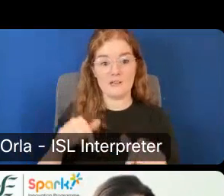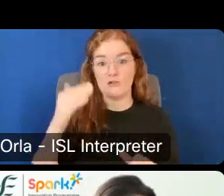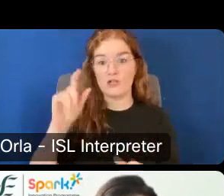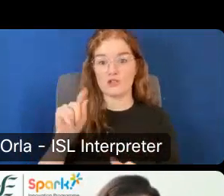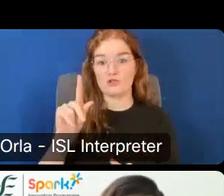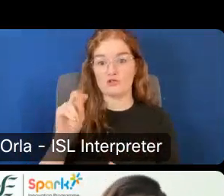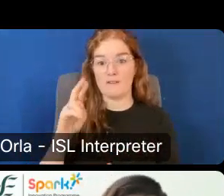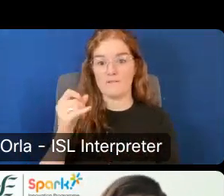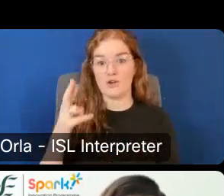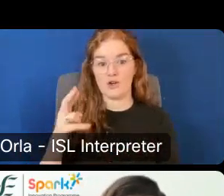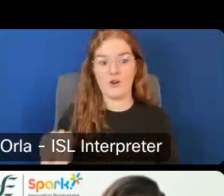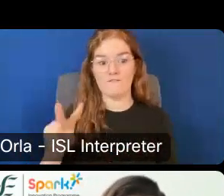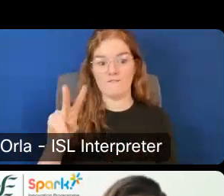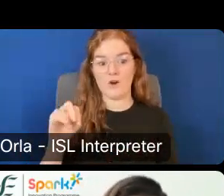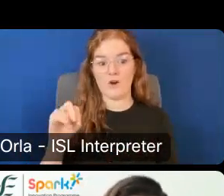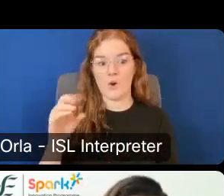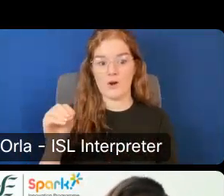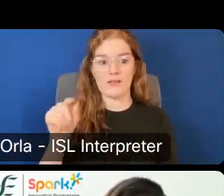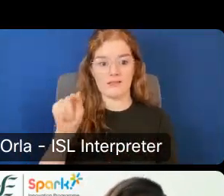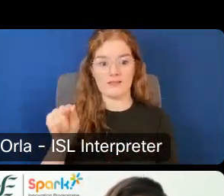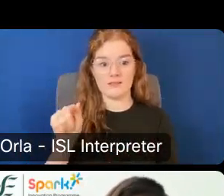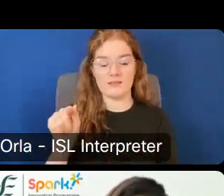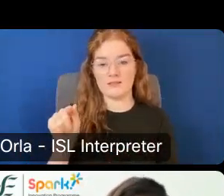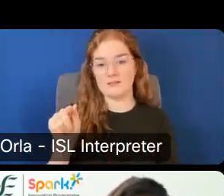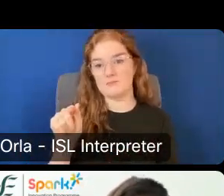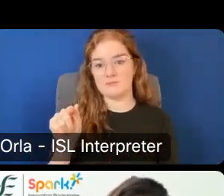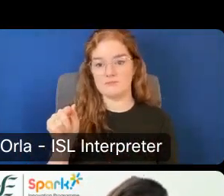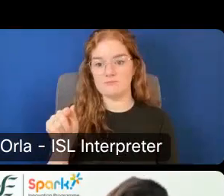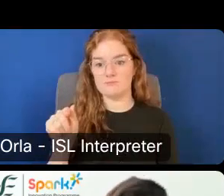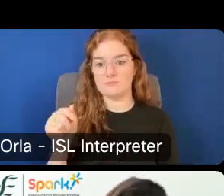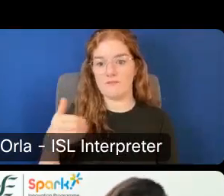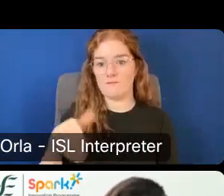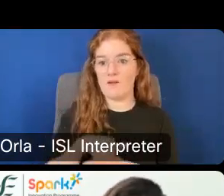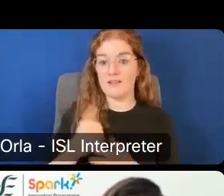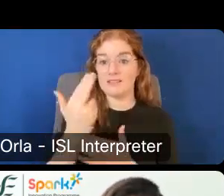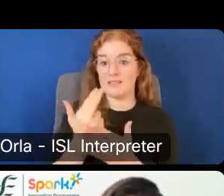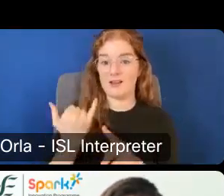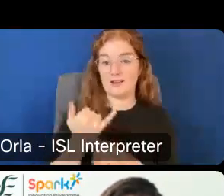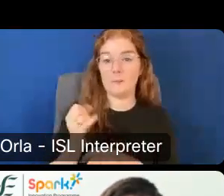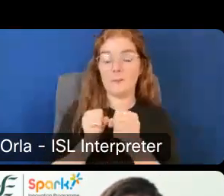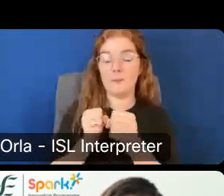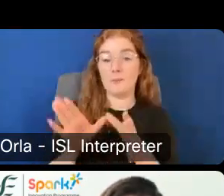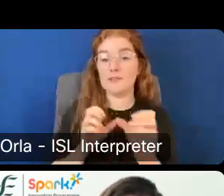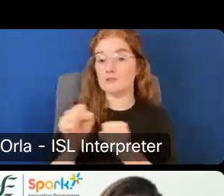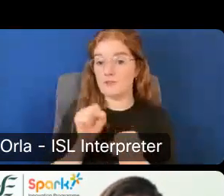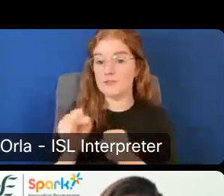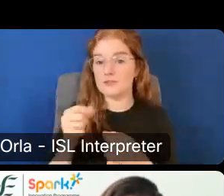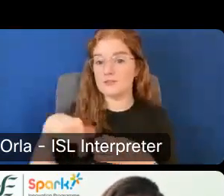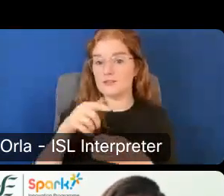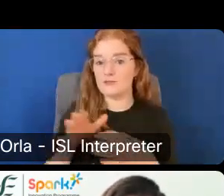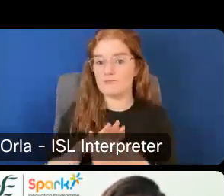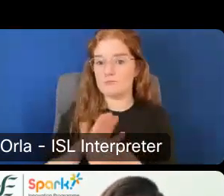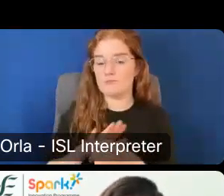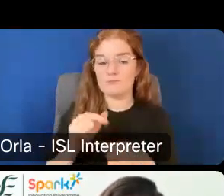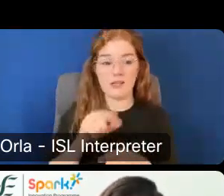Vaugh is part of the design within the public services. And this has